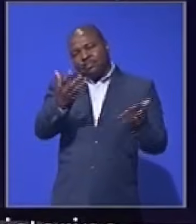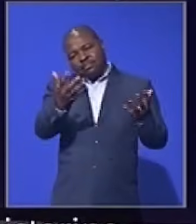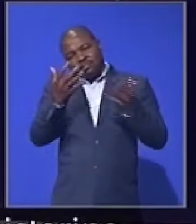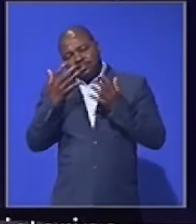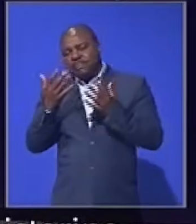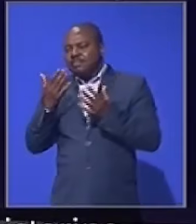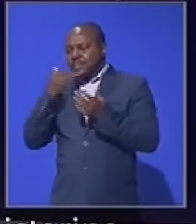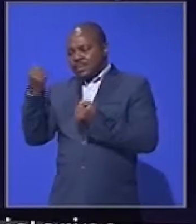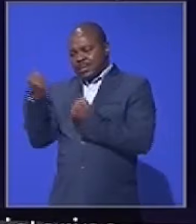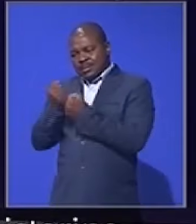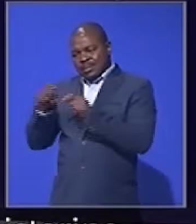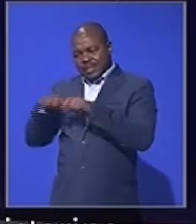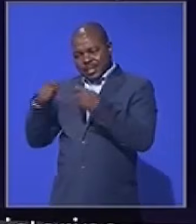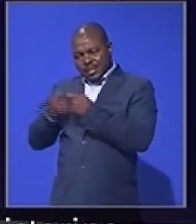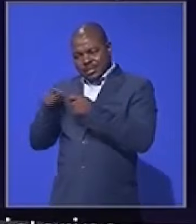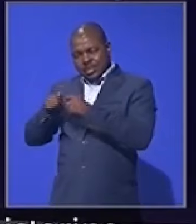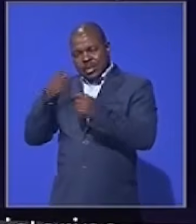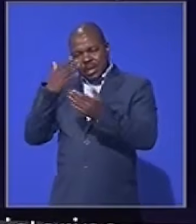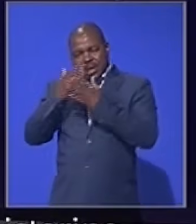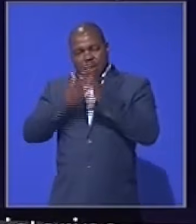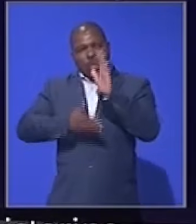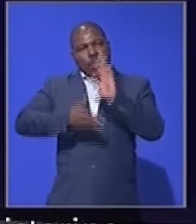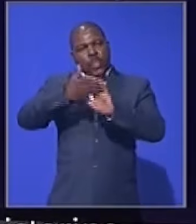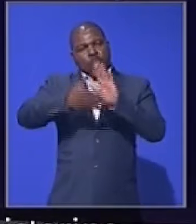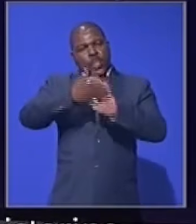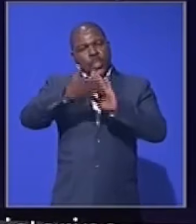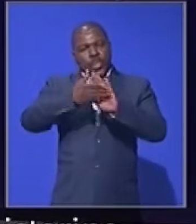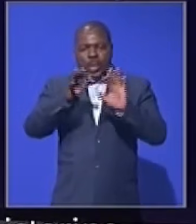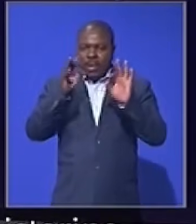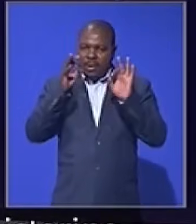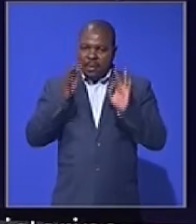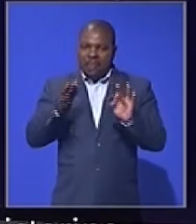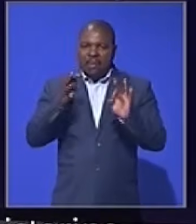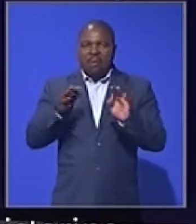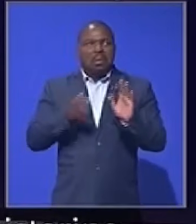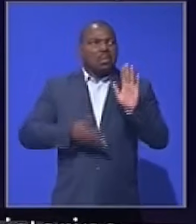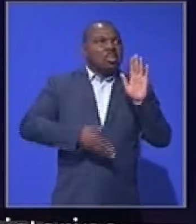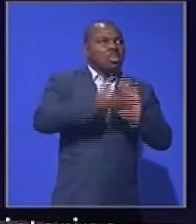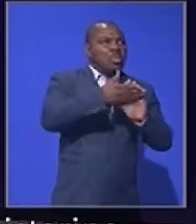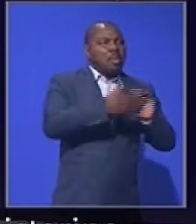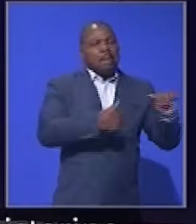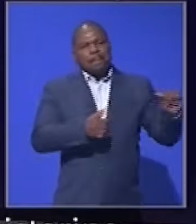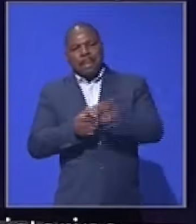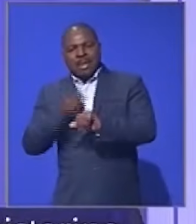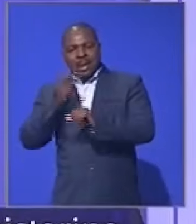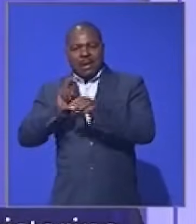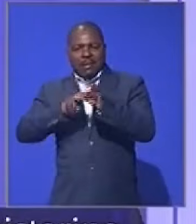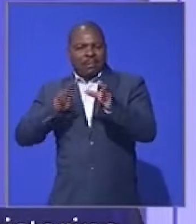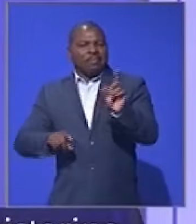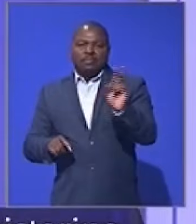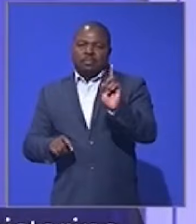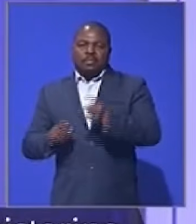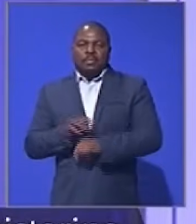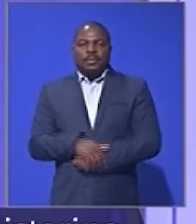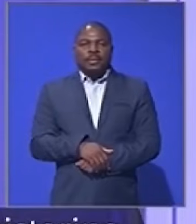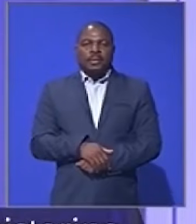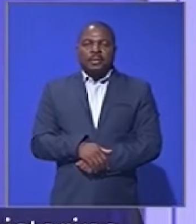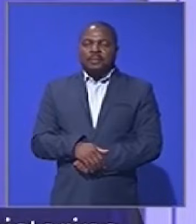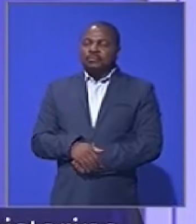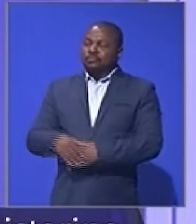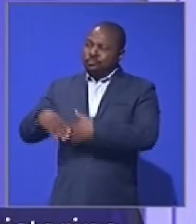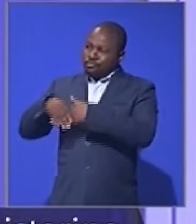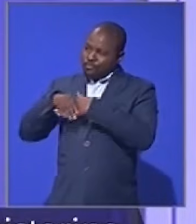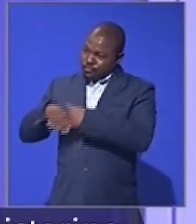ba re thuša re sehlopha se itiele le seeme ka maoto a mabedi se se sa tsena sa ba sa tšwa re a le lebogiša mahlatse